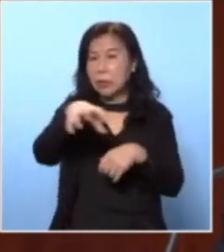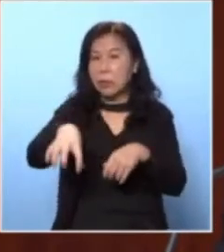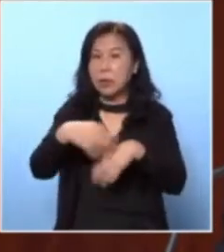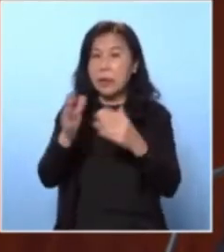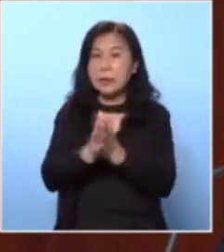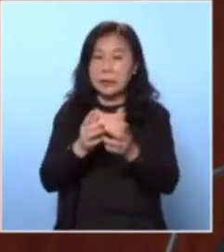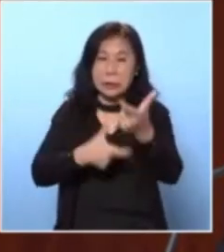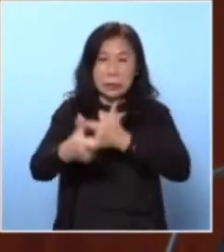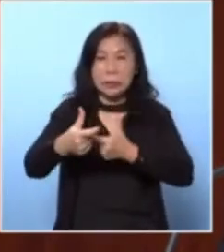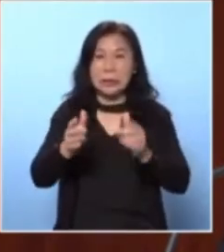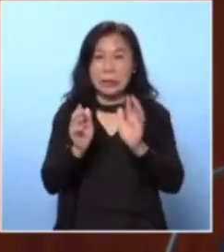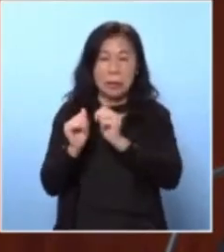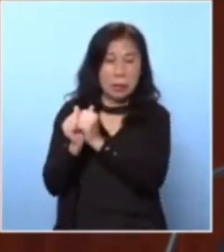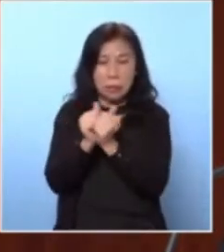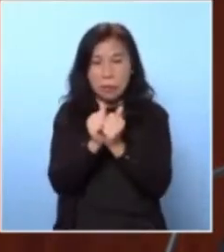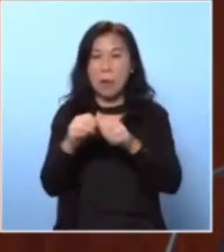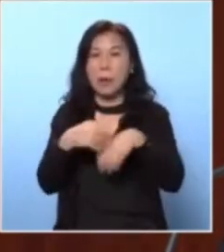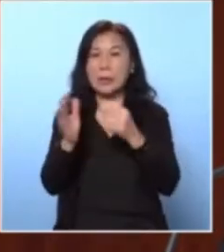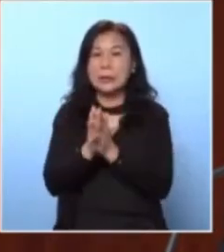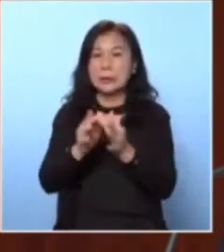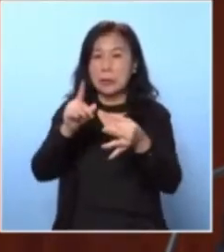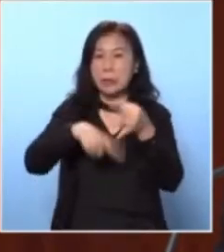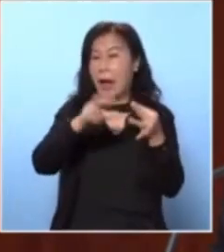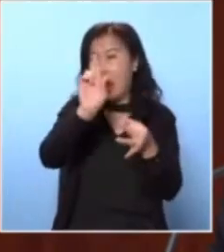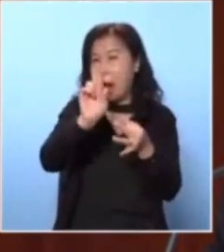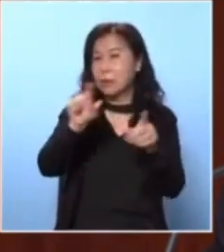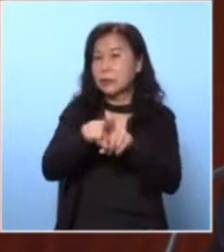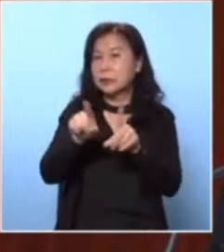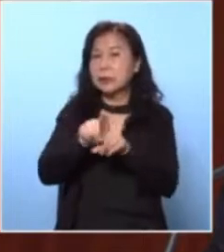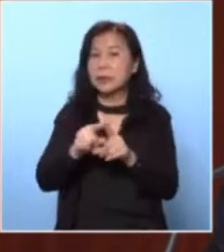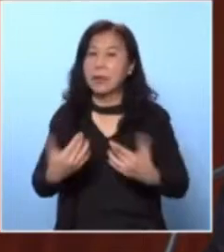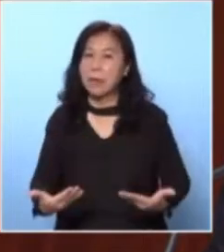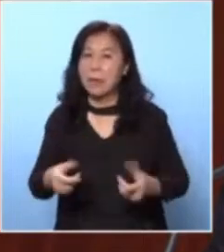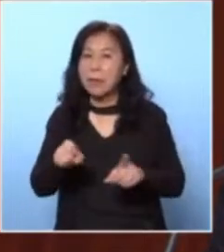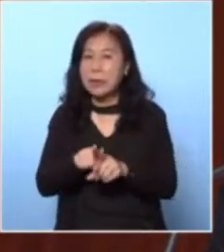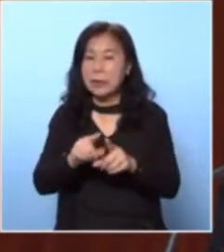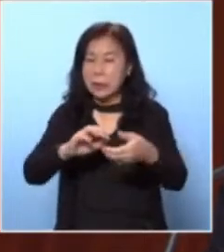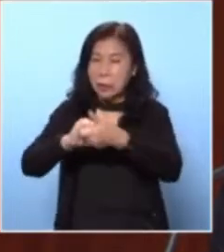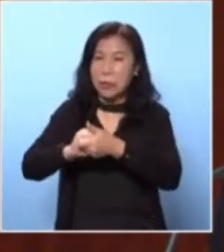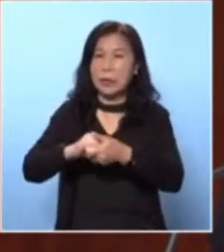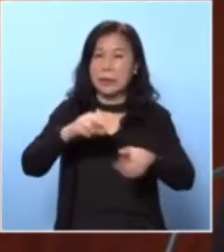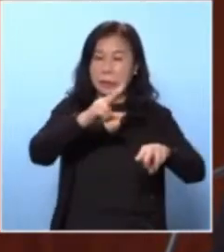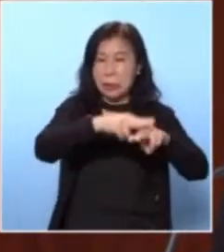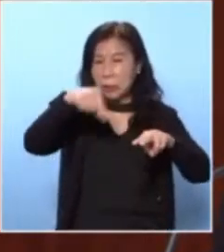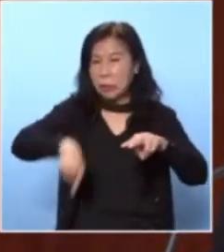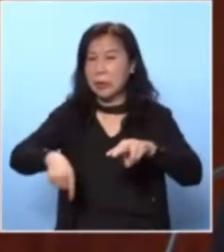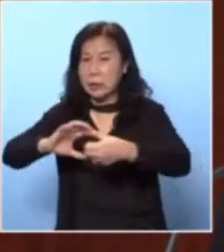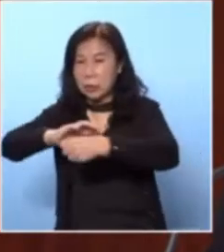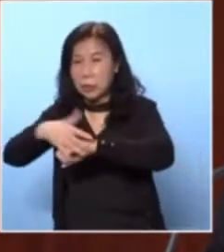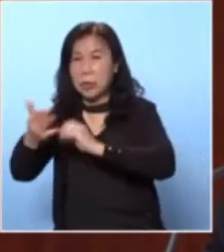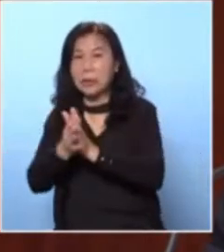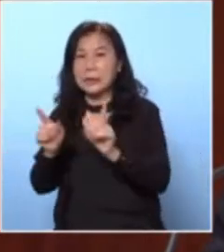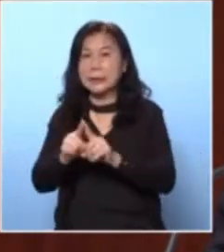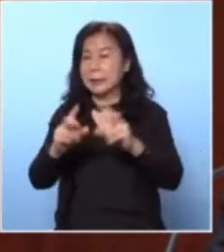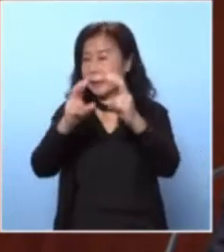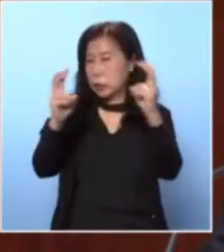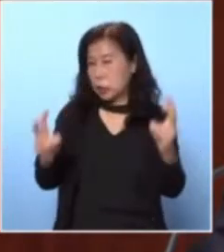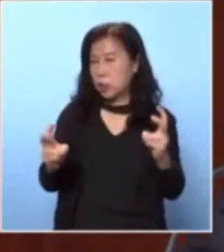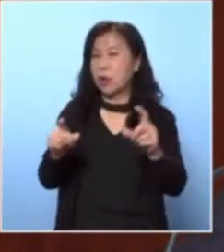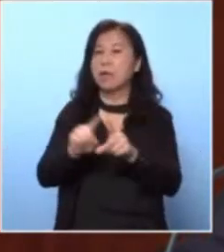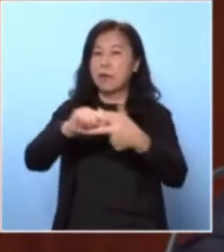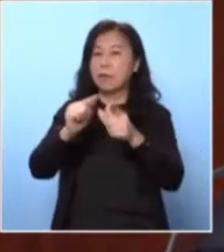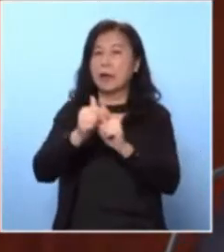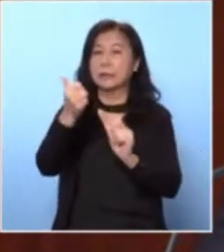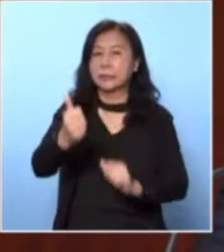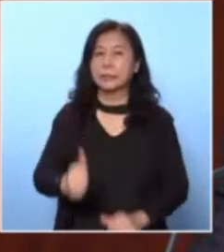and strive for early accession to the Regional Comprehensive Economic Partnership, or RCEP, giving full play to our role as the bridge